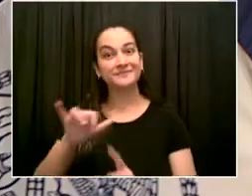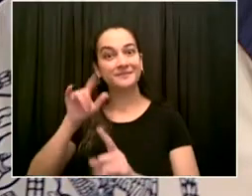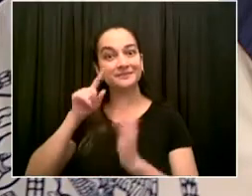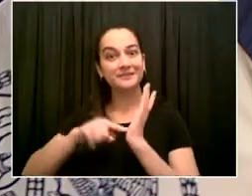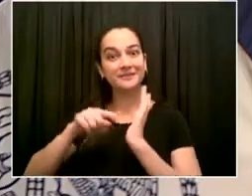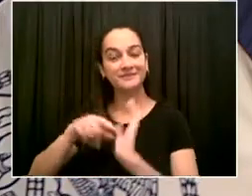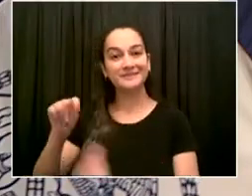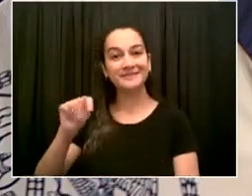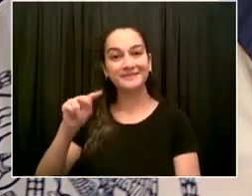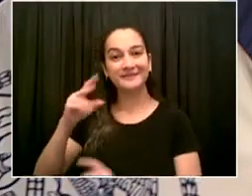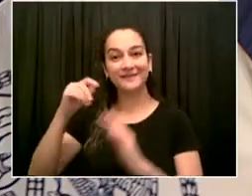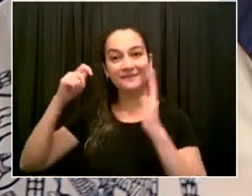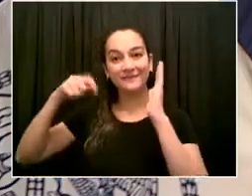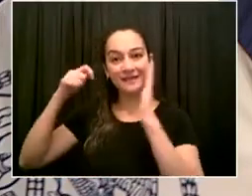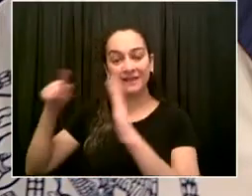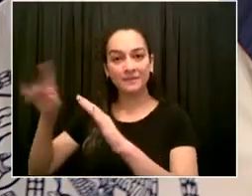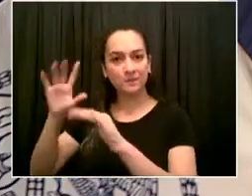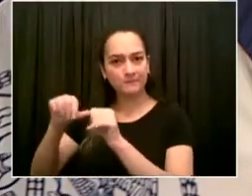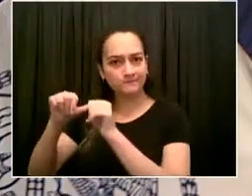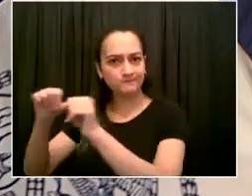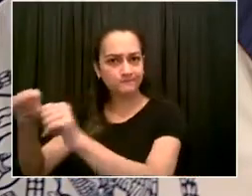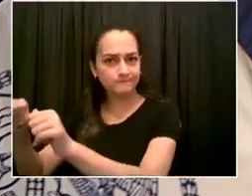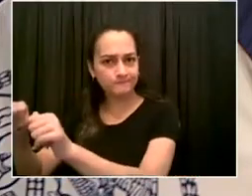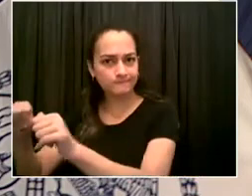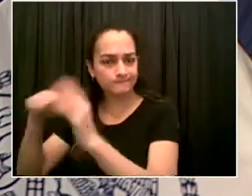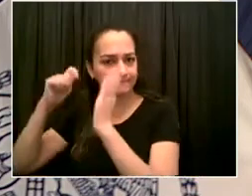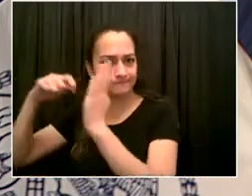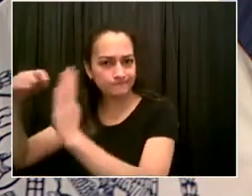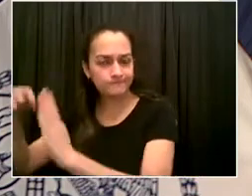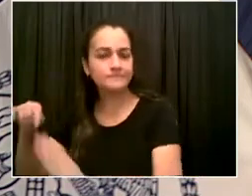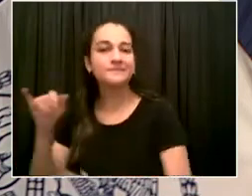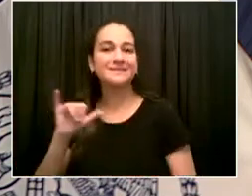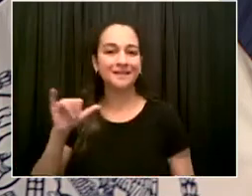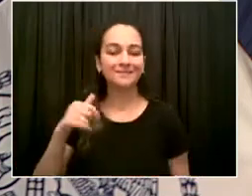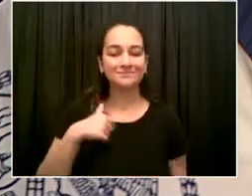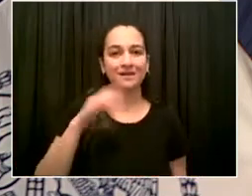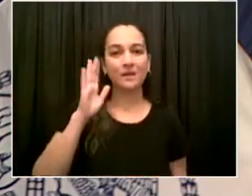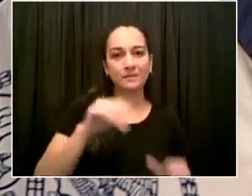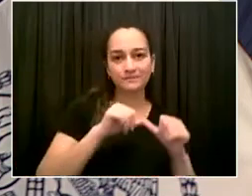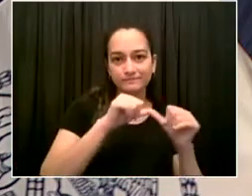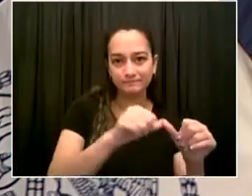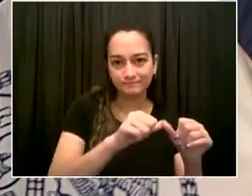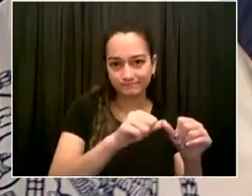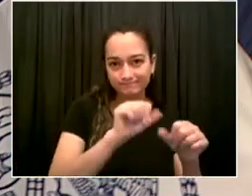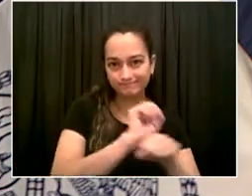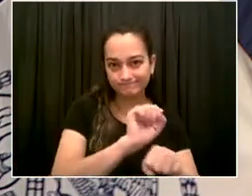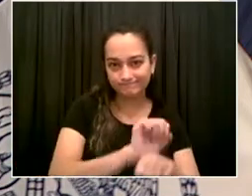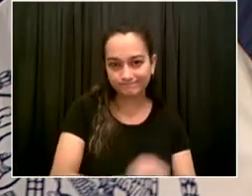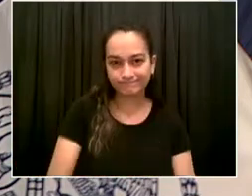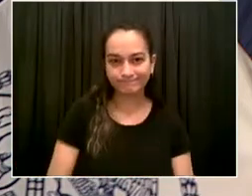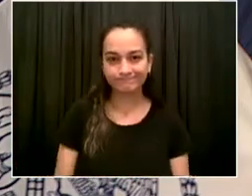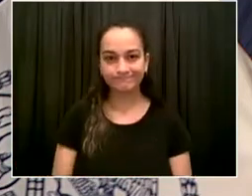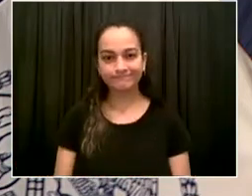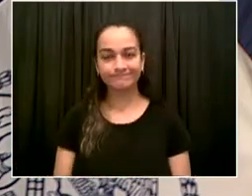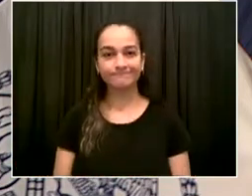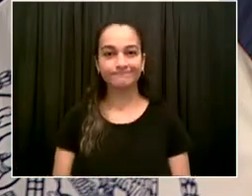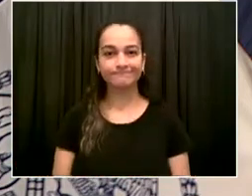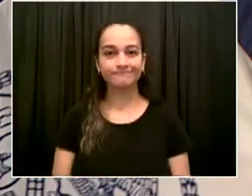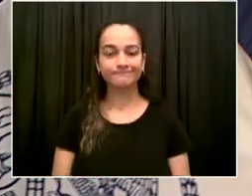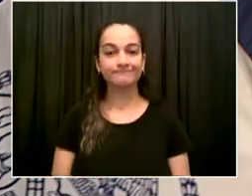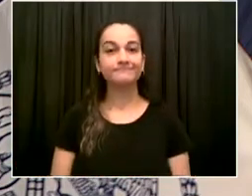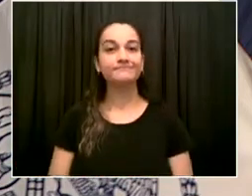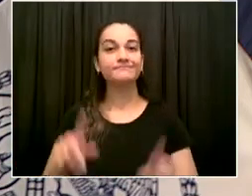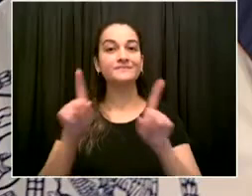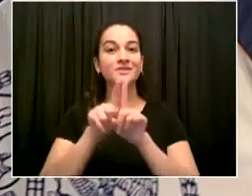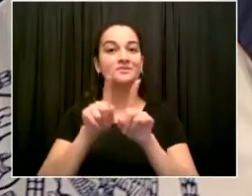nation. Well, we also, every single day, are seeing extraordinary work to keep us all safe. And we